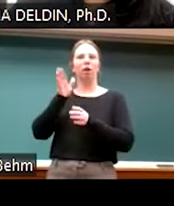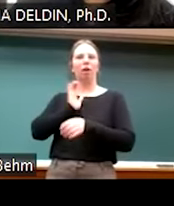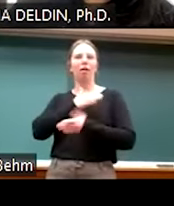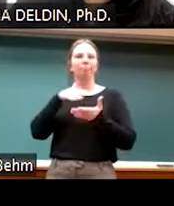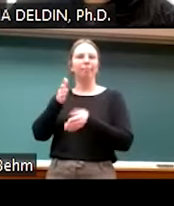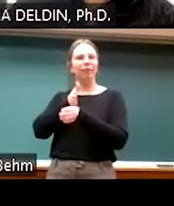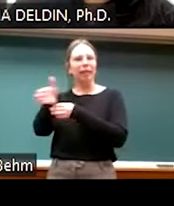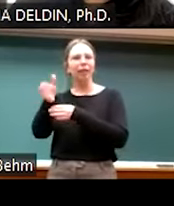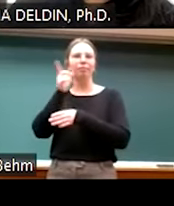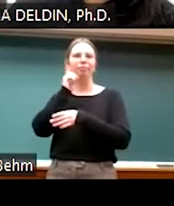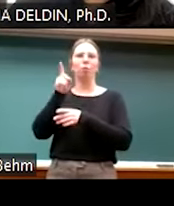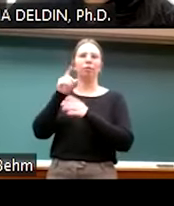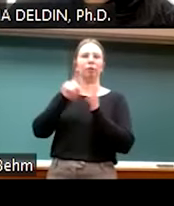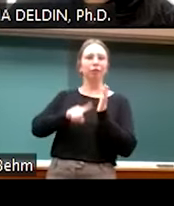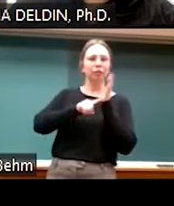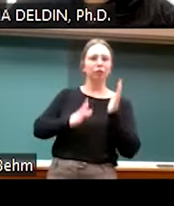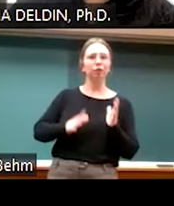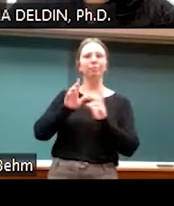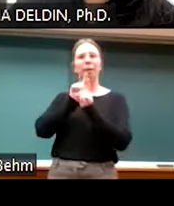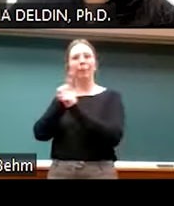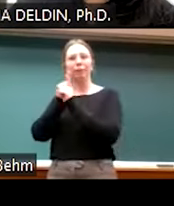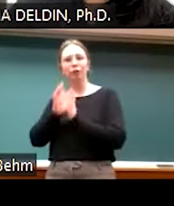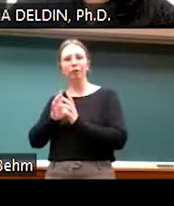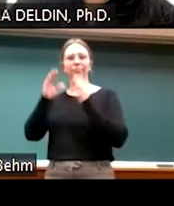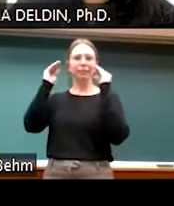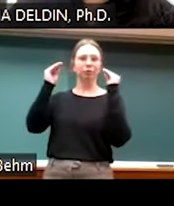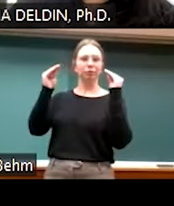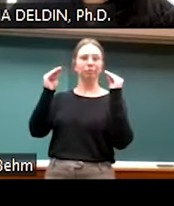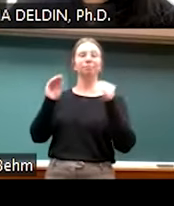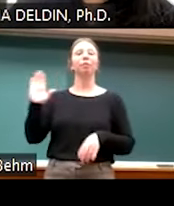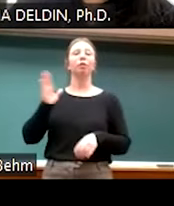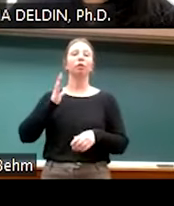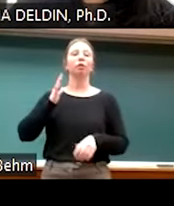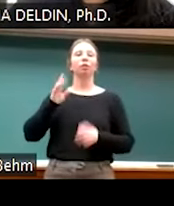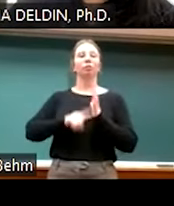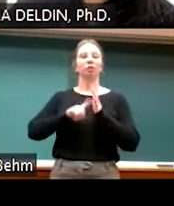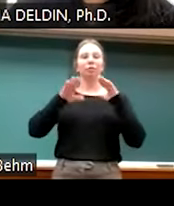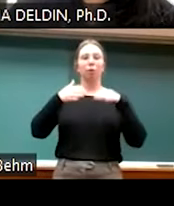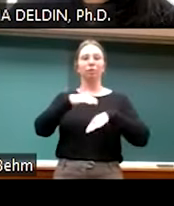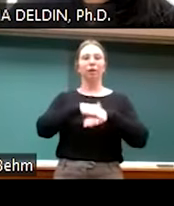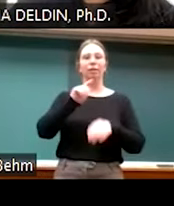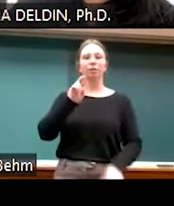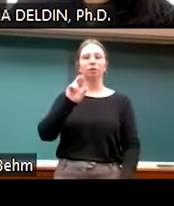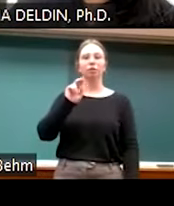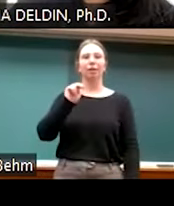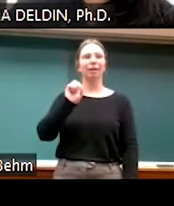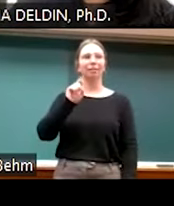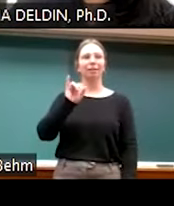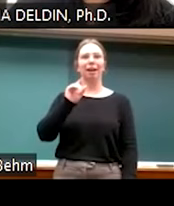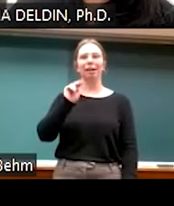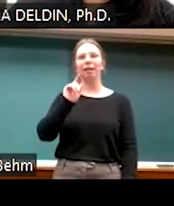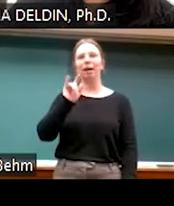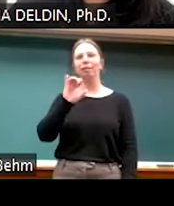leader. Historically, her research has focused on transdiagnostic neural correlates of depression, bipolar disorder, and